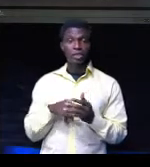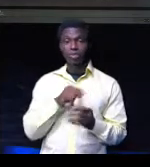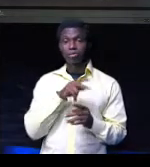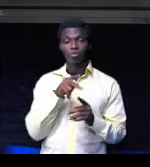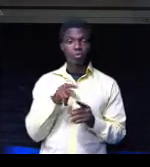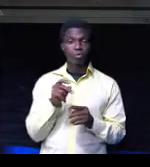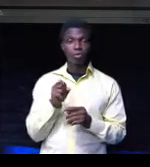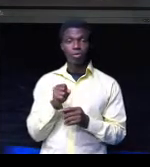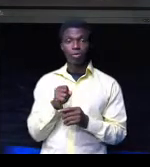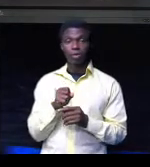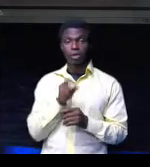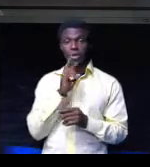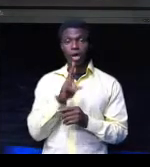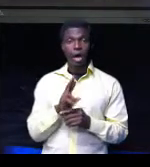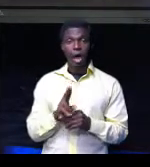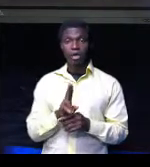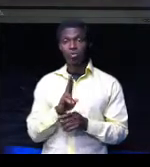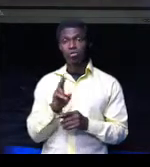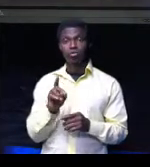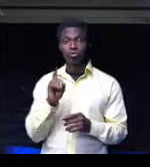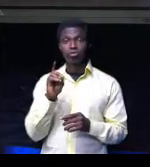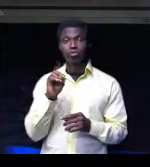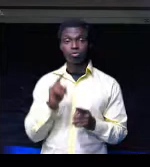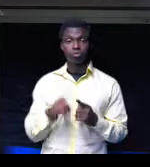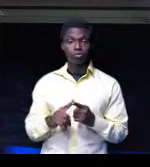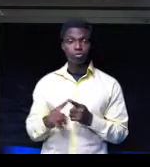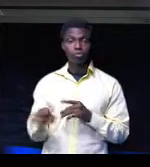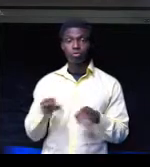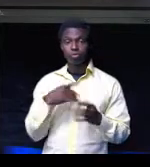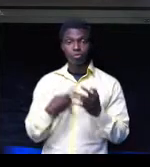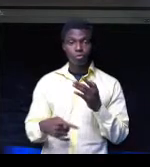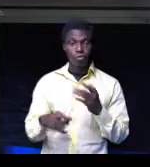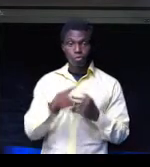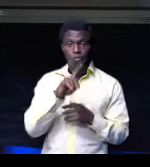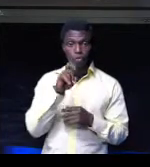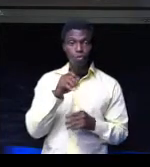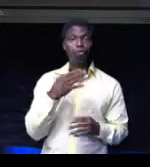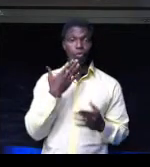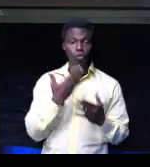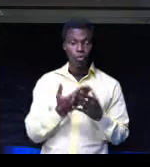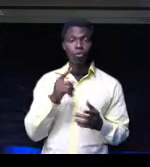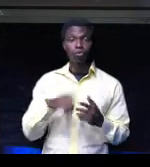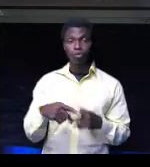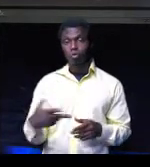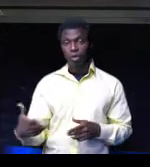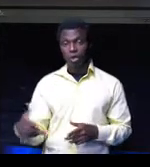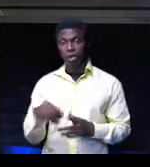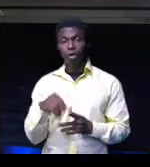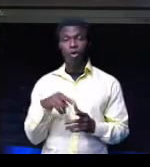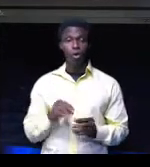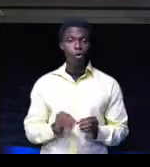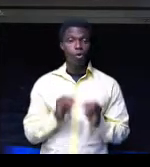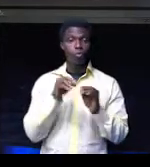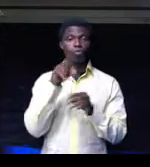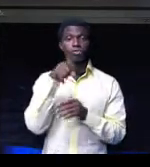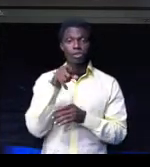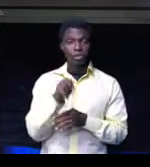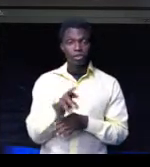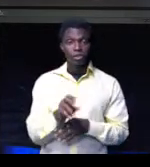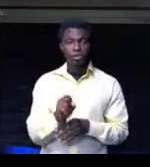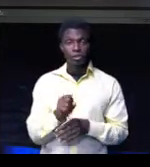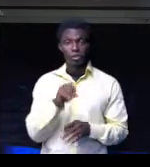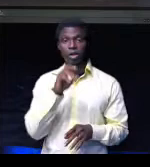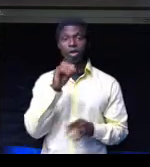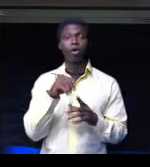the emphasizing pronouns, are used to do what? Good. To lay or put stress, to